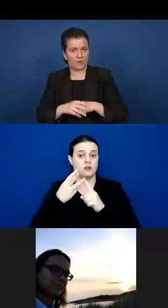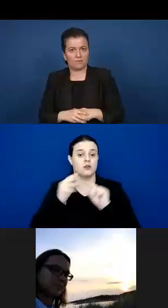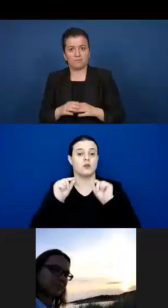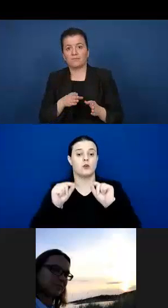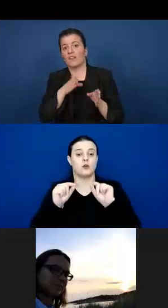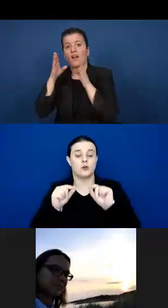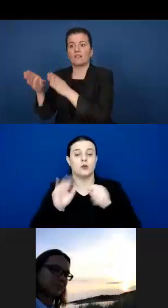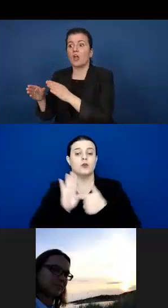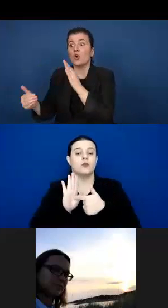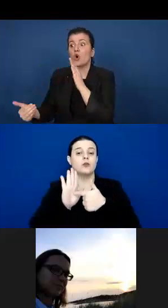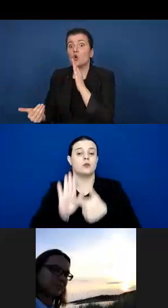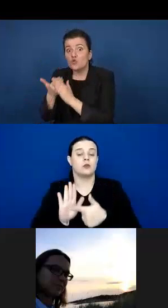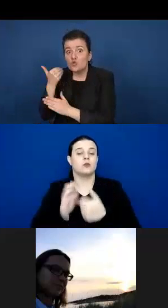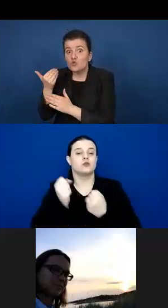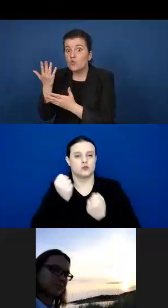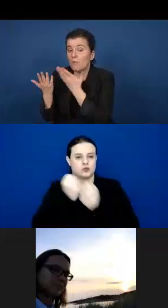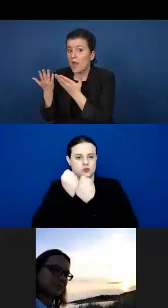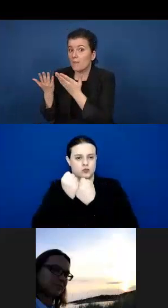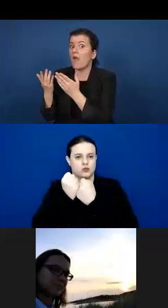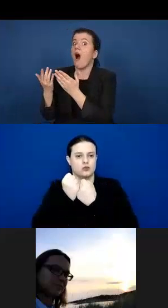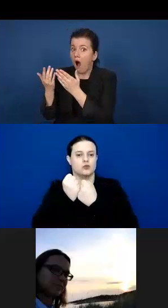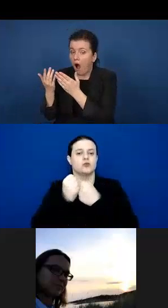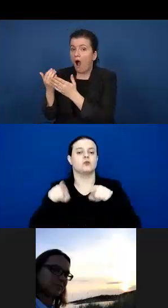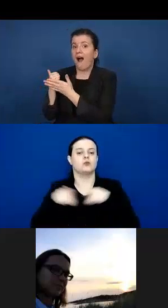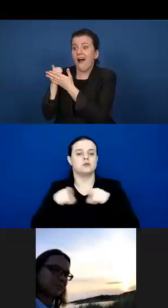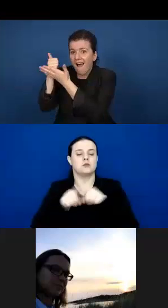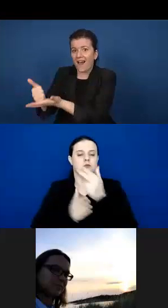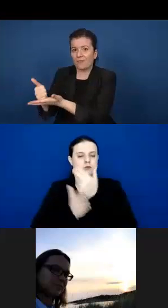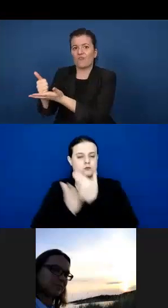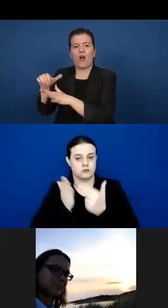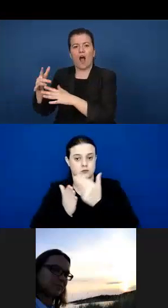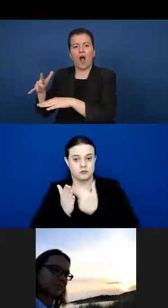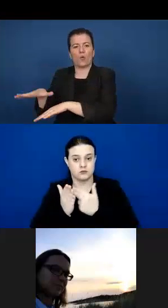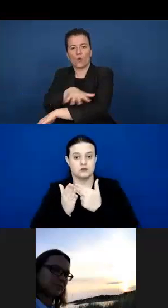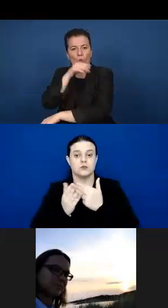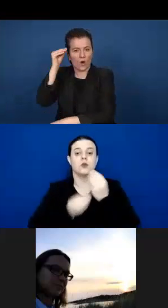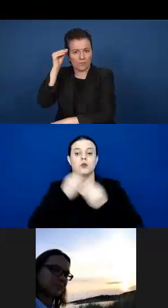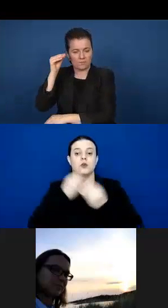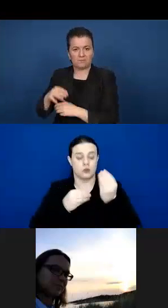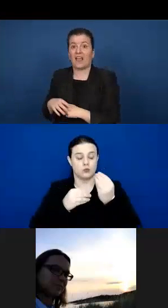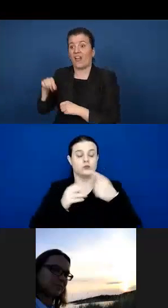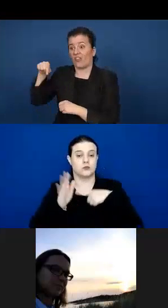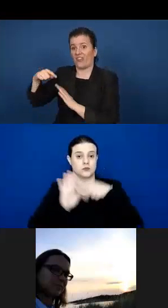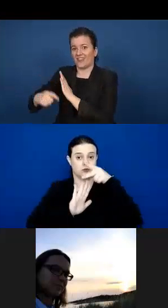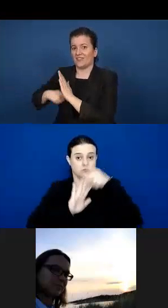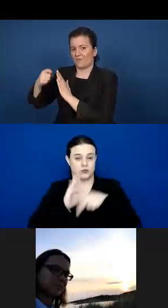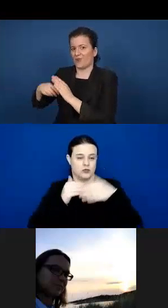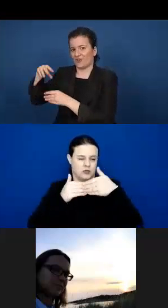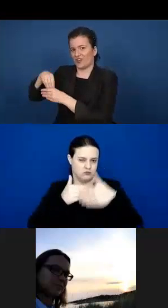be introduced to support easy haptogram design, both in the SUITCEYES project and